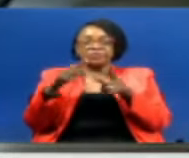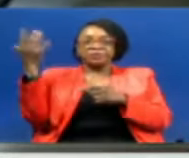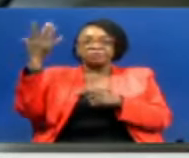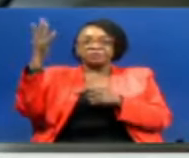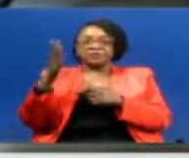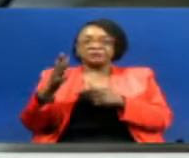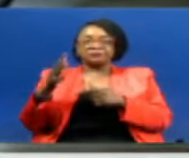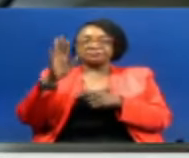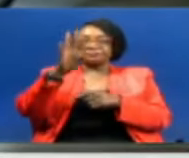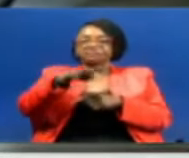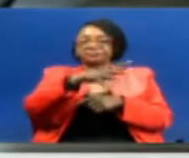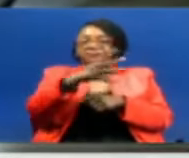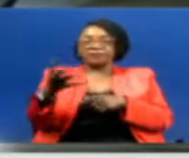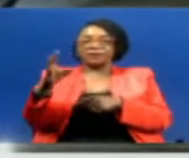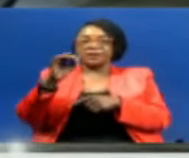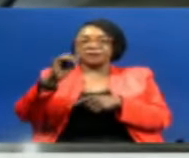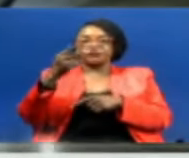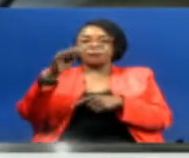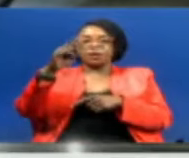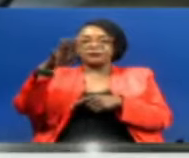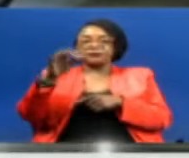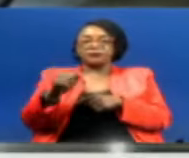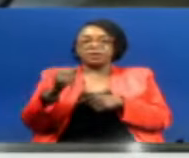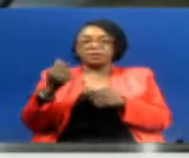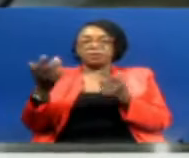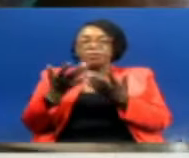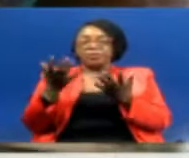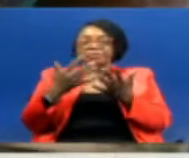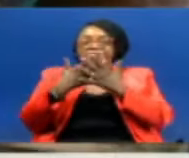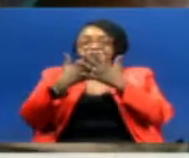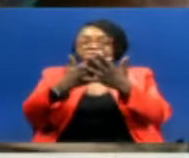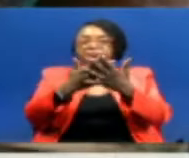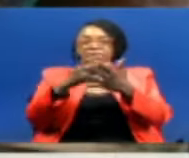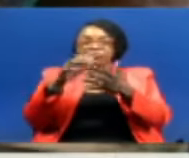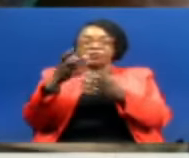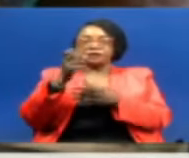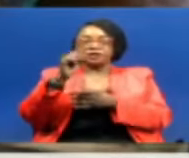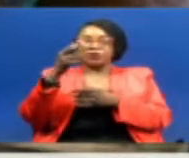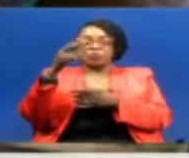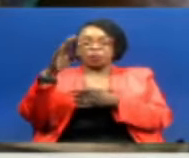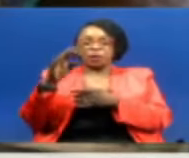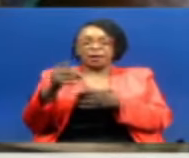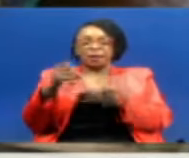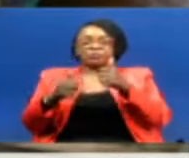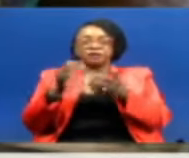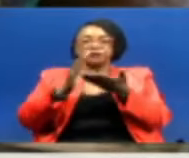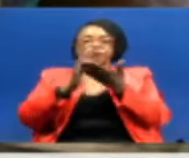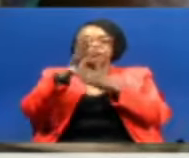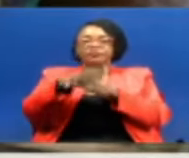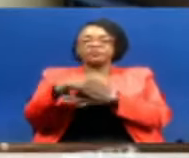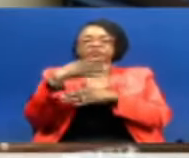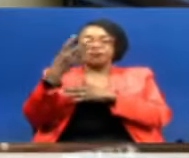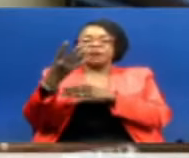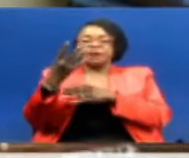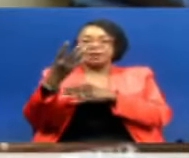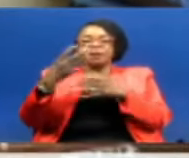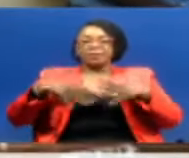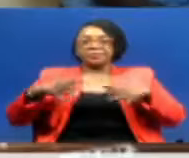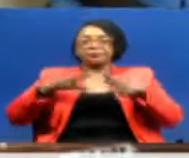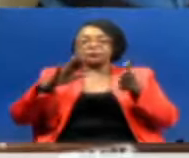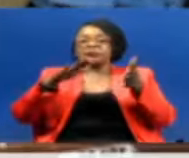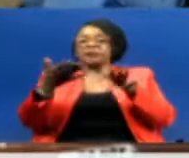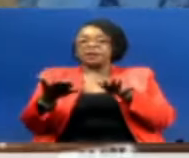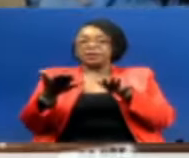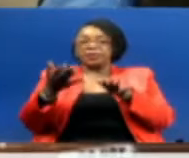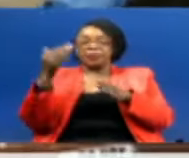remains locked up at the Shimolatoa prison, where he's being held over the Shakahola tragedy in which more than 400 of his followers died. The court has allowed him